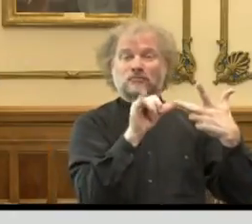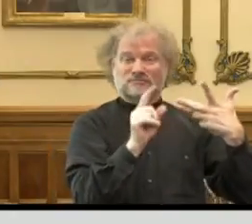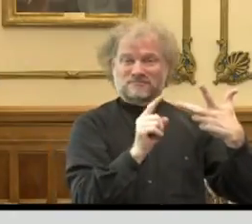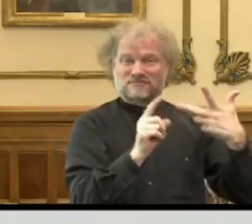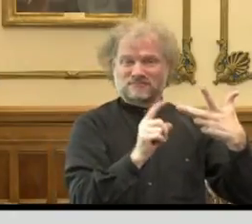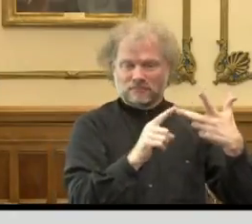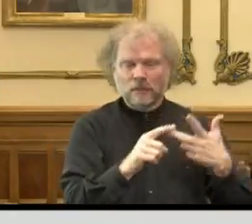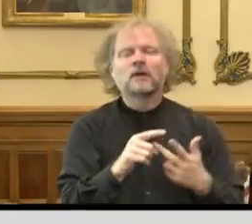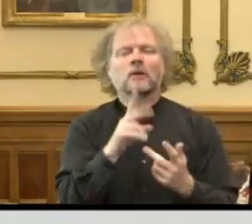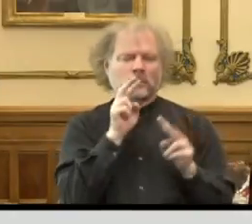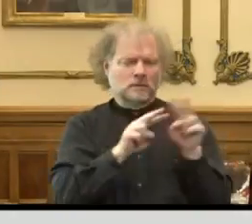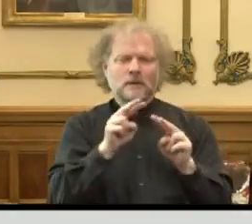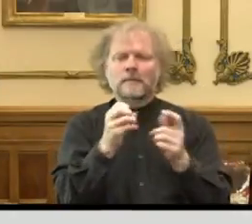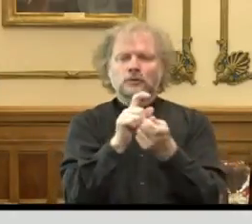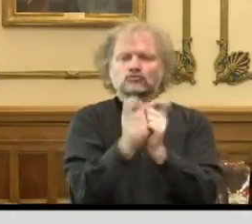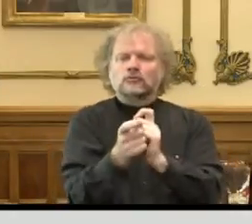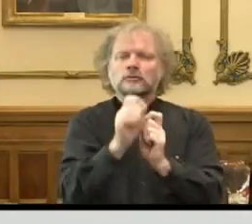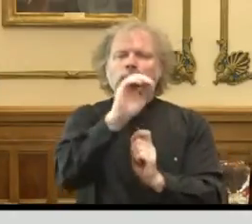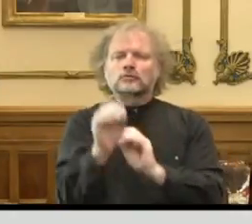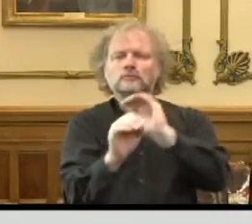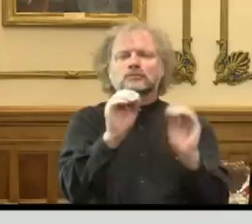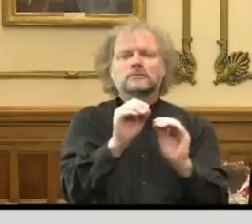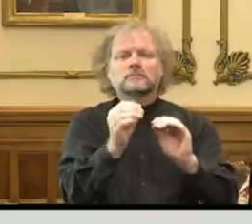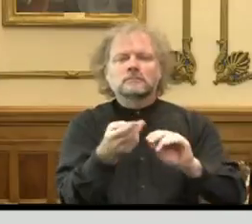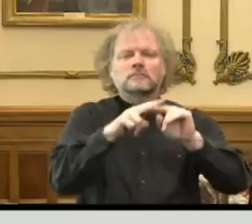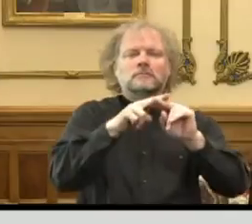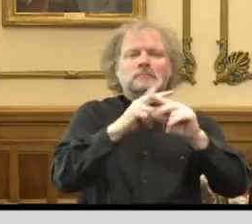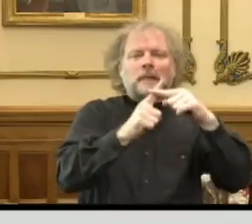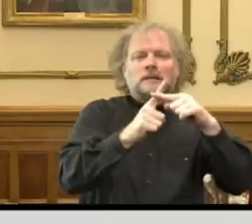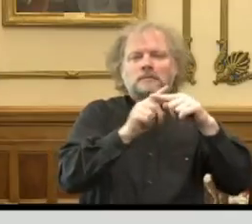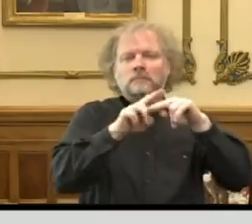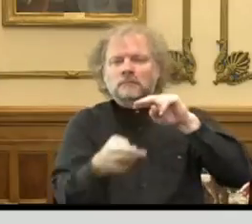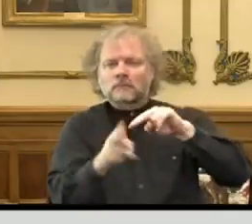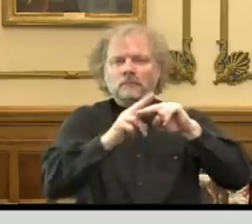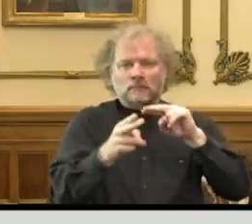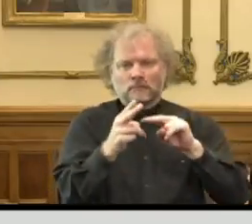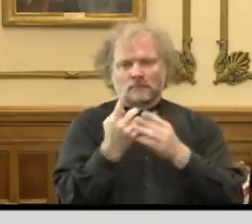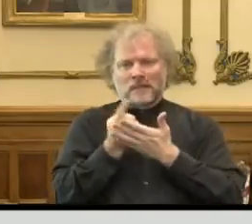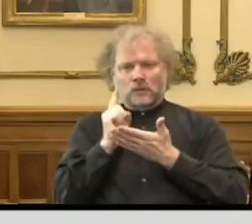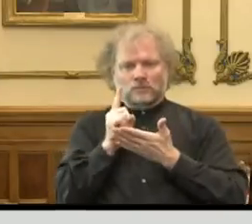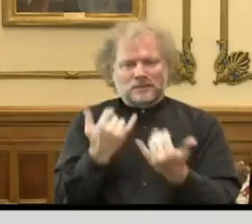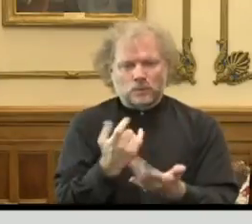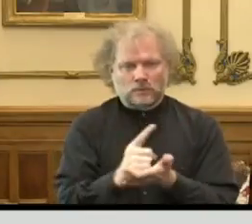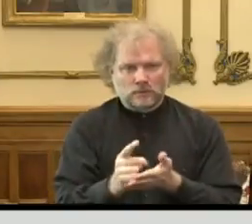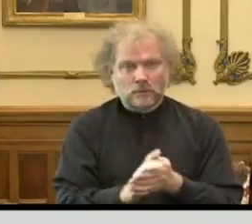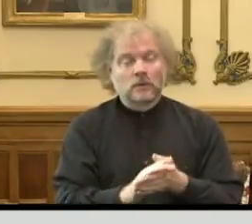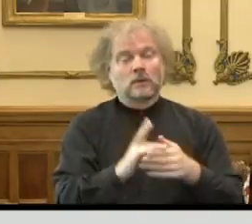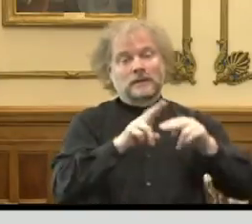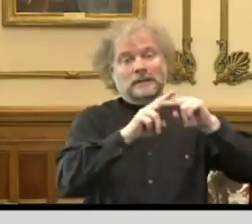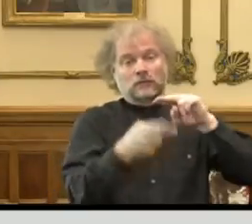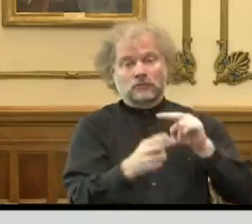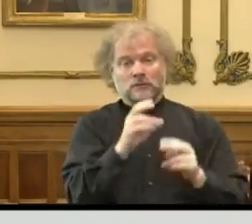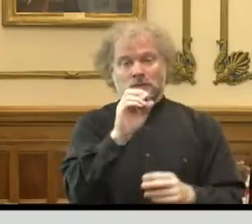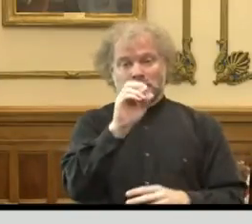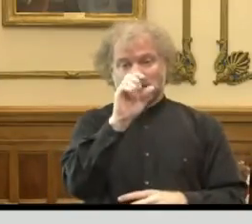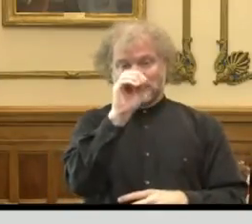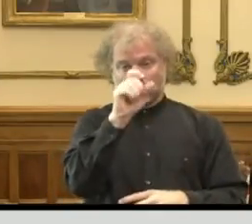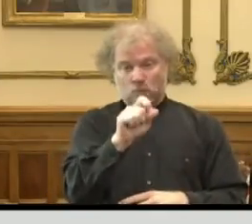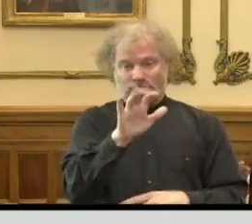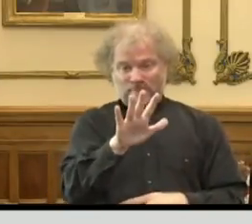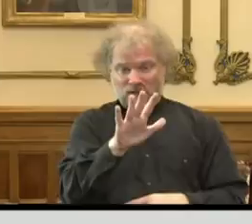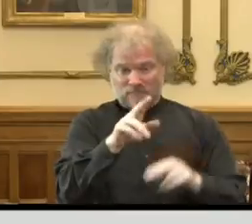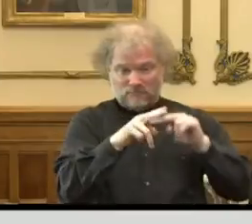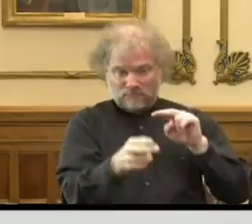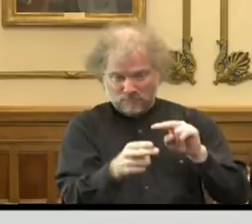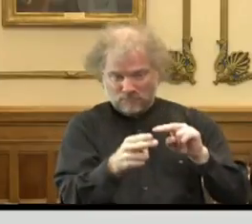will be looking at the change in percent positivity from the previous week to the current week. A decrease of 0.5% or greater will